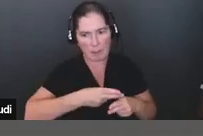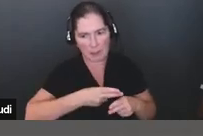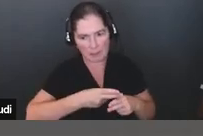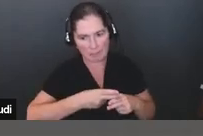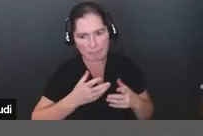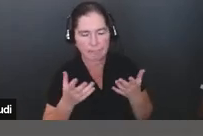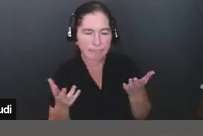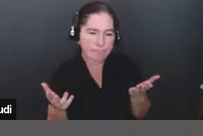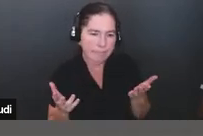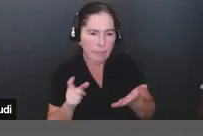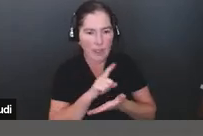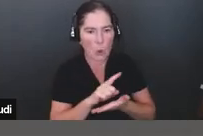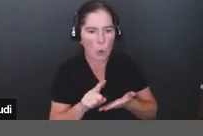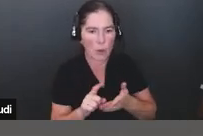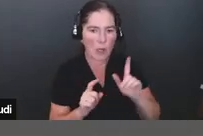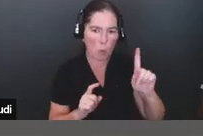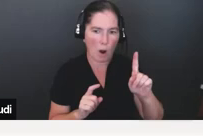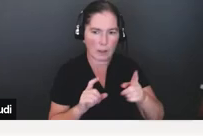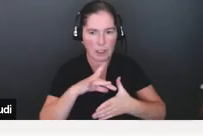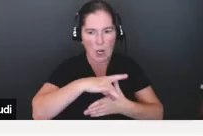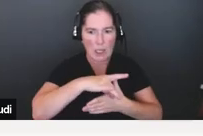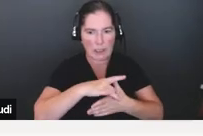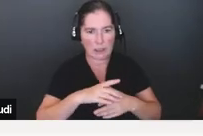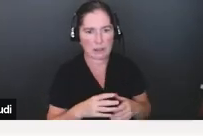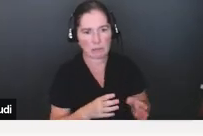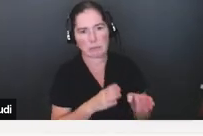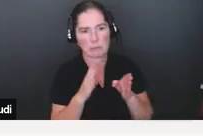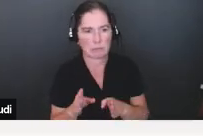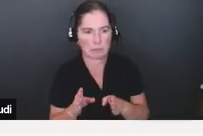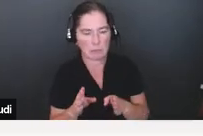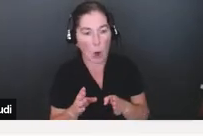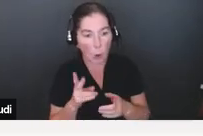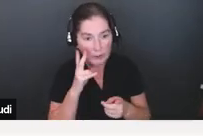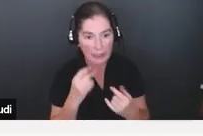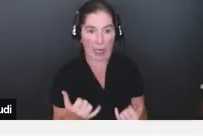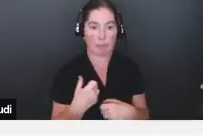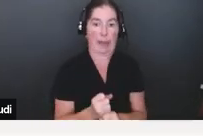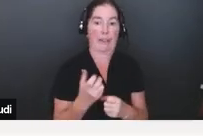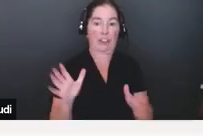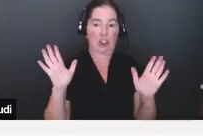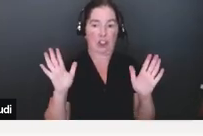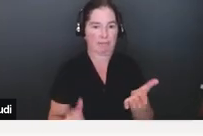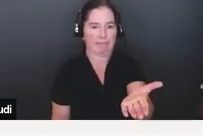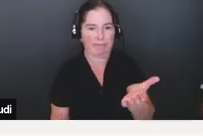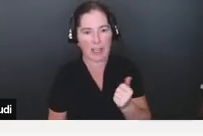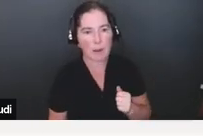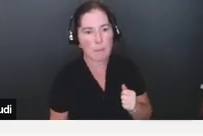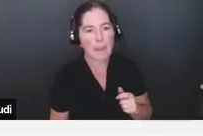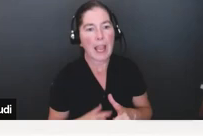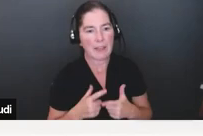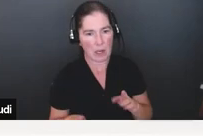things like week one content or whatever you want. Maybe you could do that. And I see there's a folder there and you can go into the